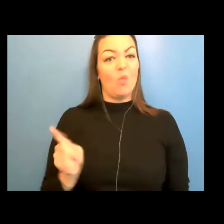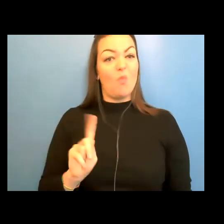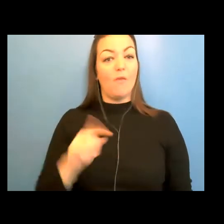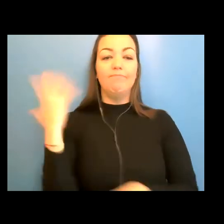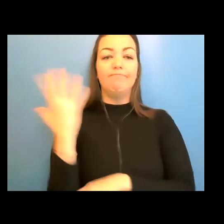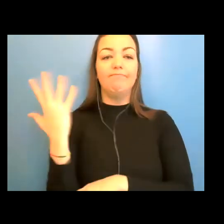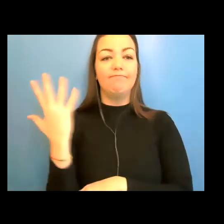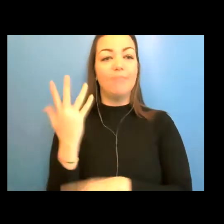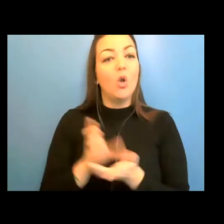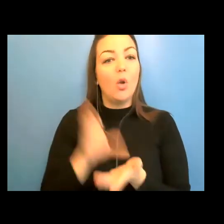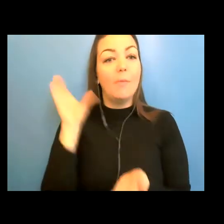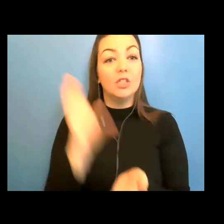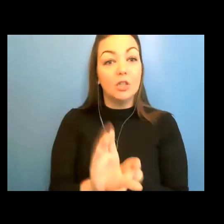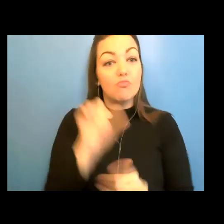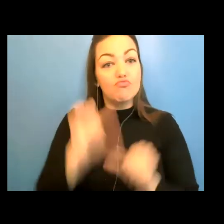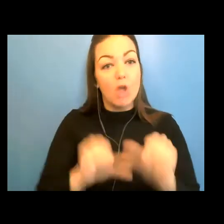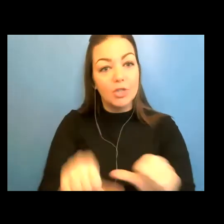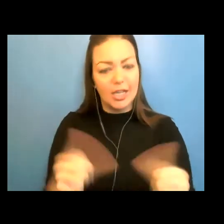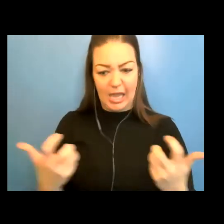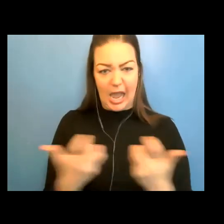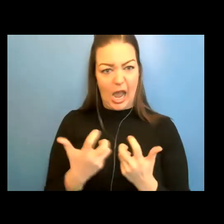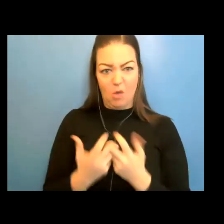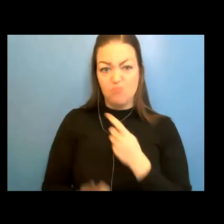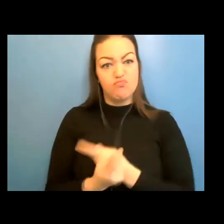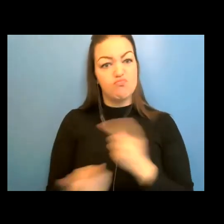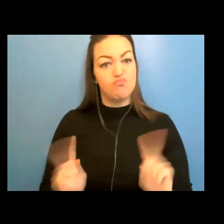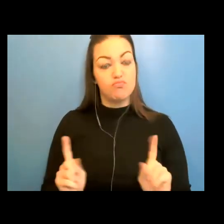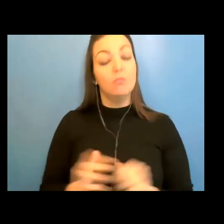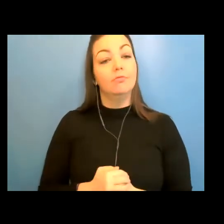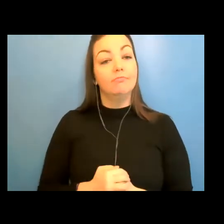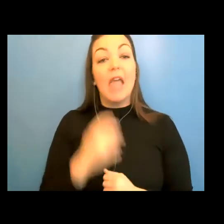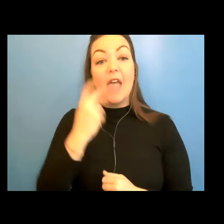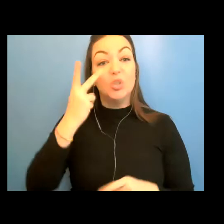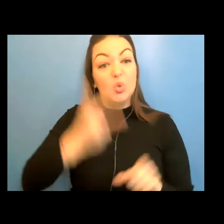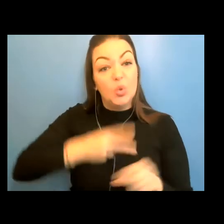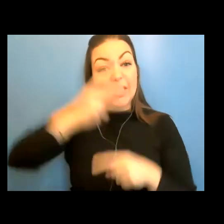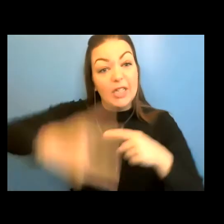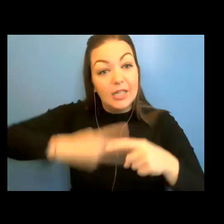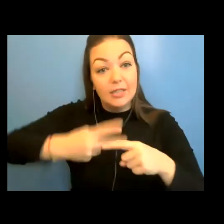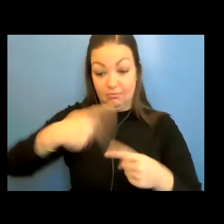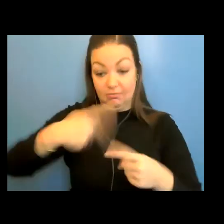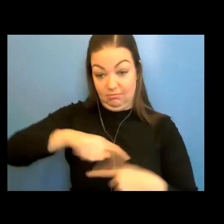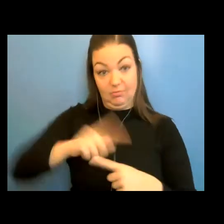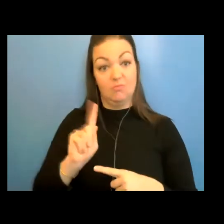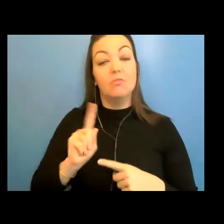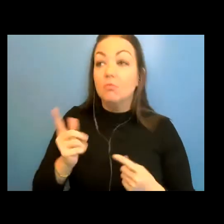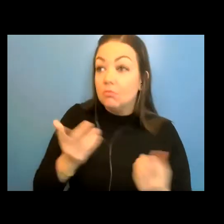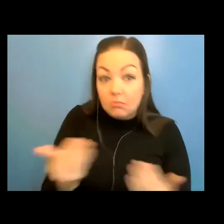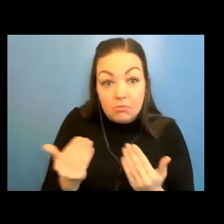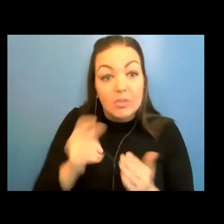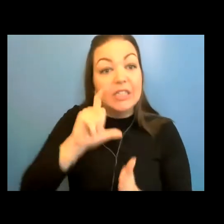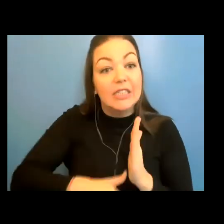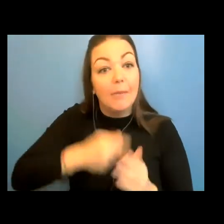runs. So as Jo said, every 2 years we run a commissions application round for disabled artists and disabled-led